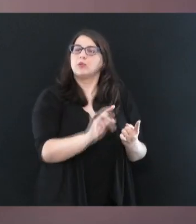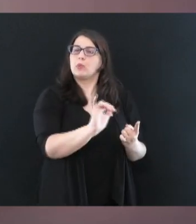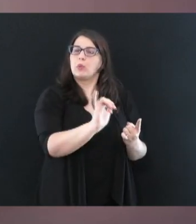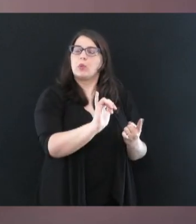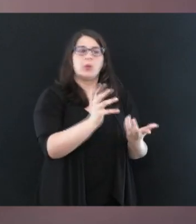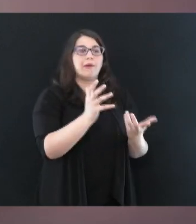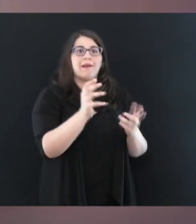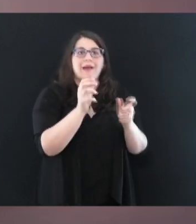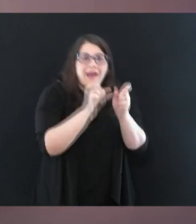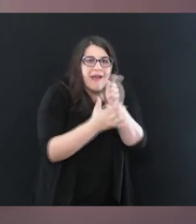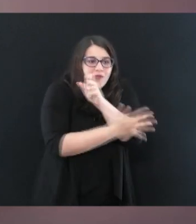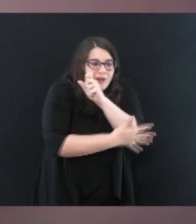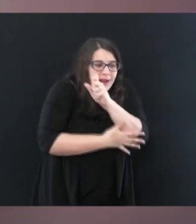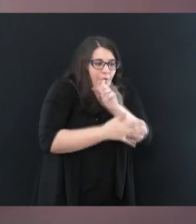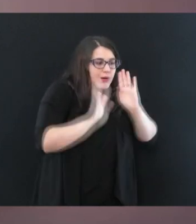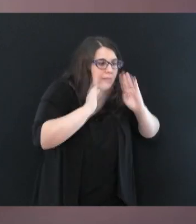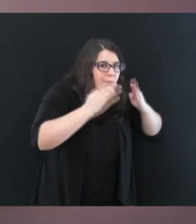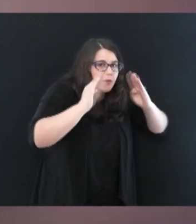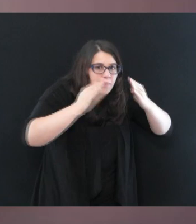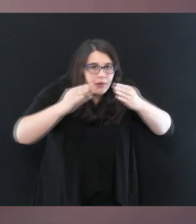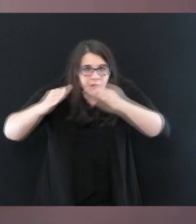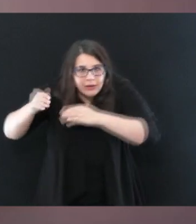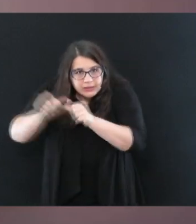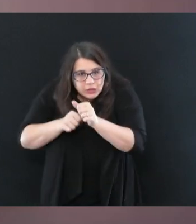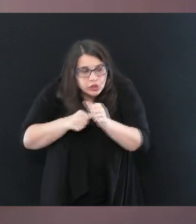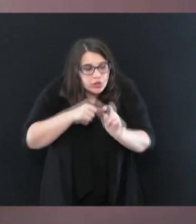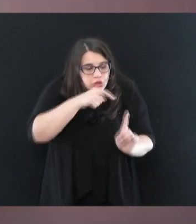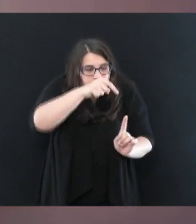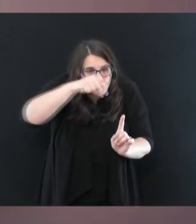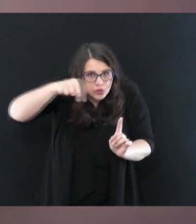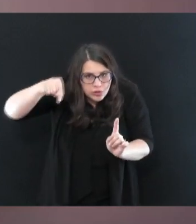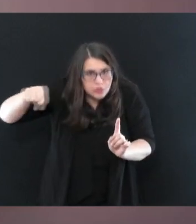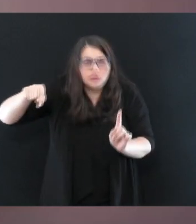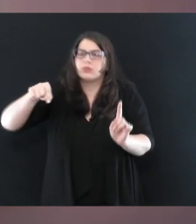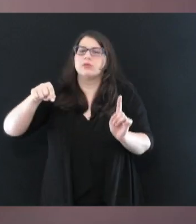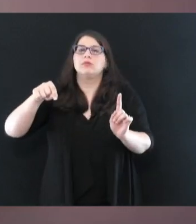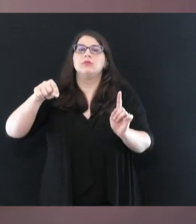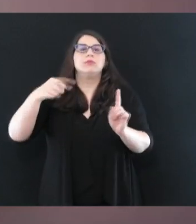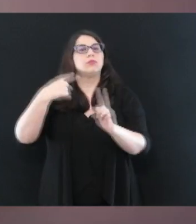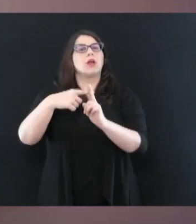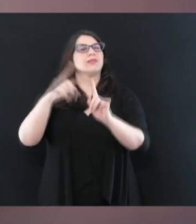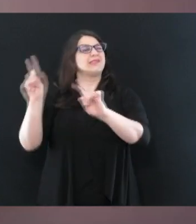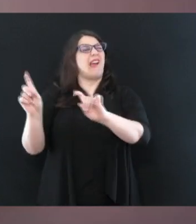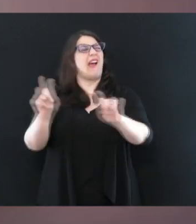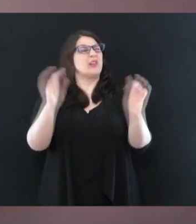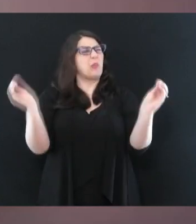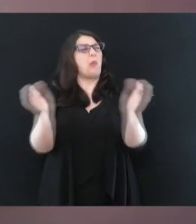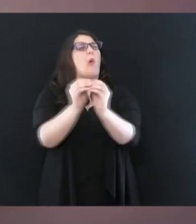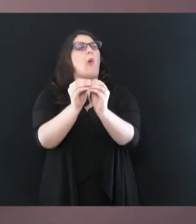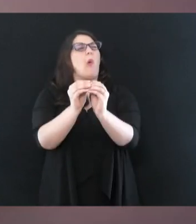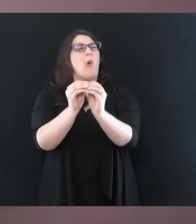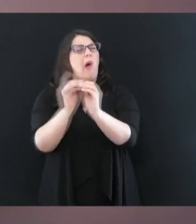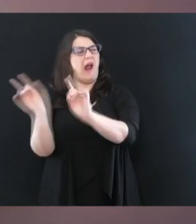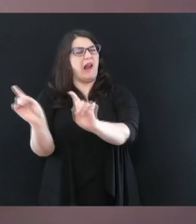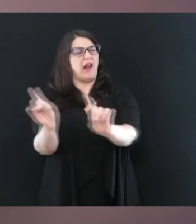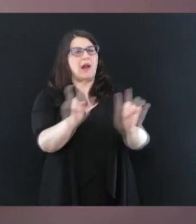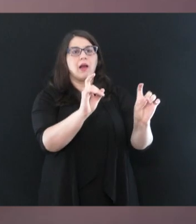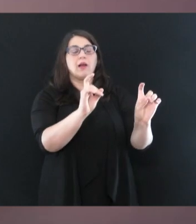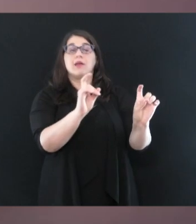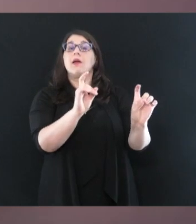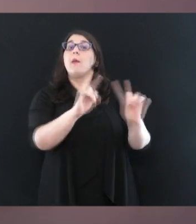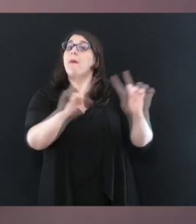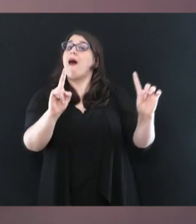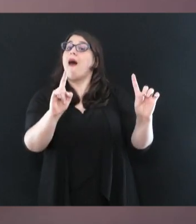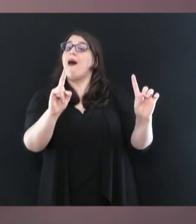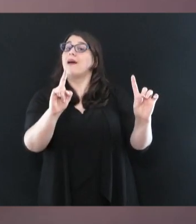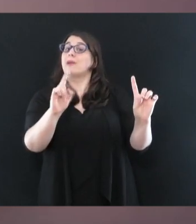counties, and then also increase the number of tests that we do and keep that rate overall below 5%